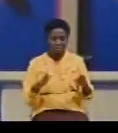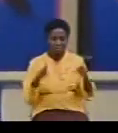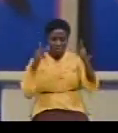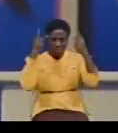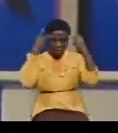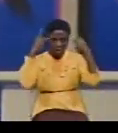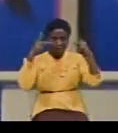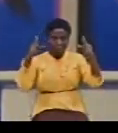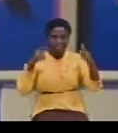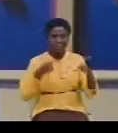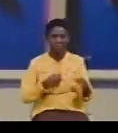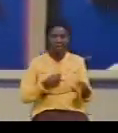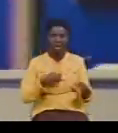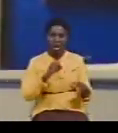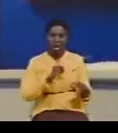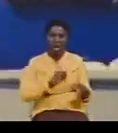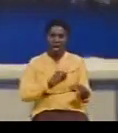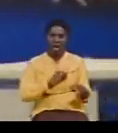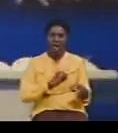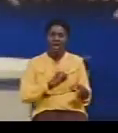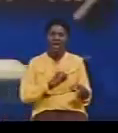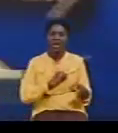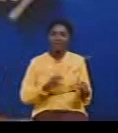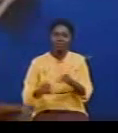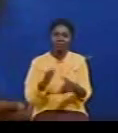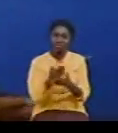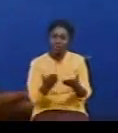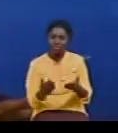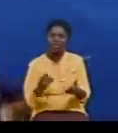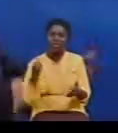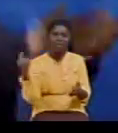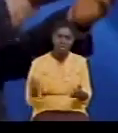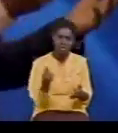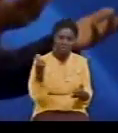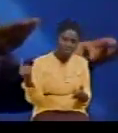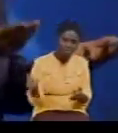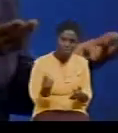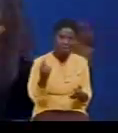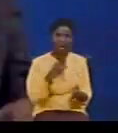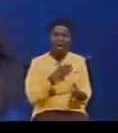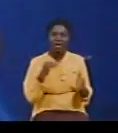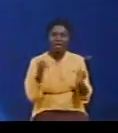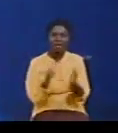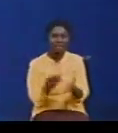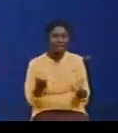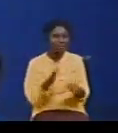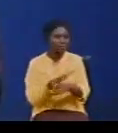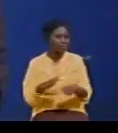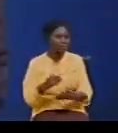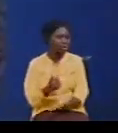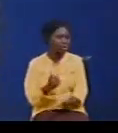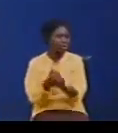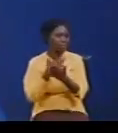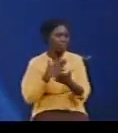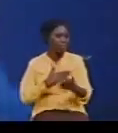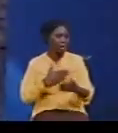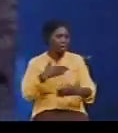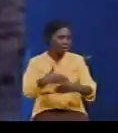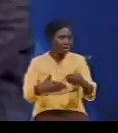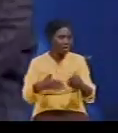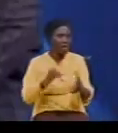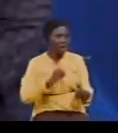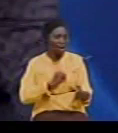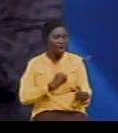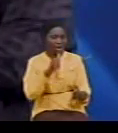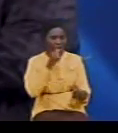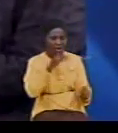something, and the thing did not help my progress. I've been doing something, and the